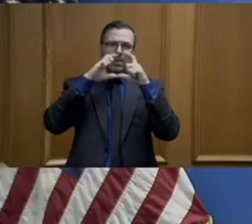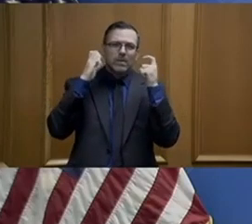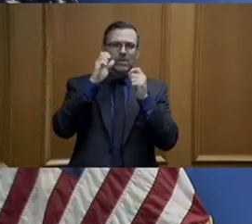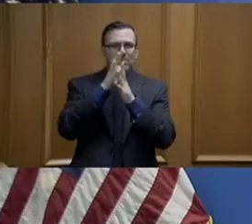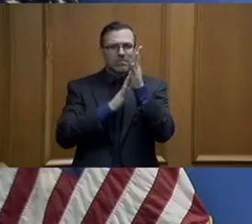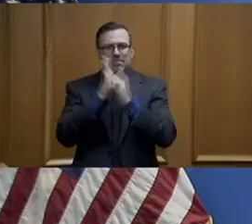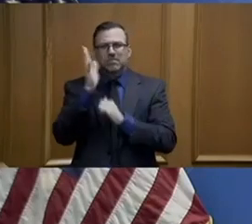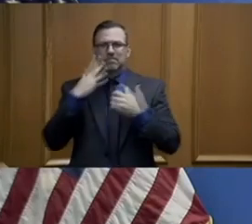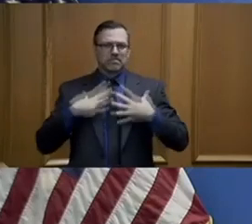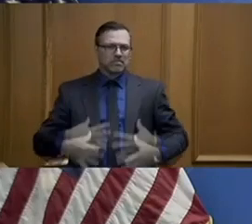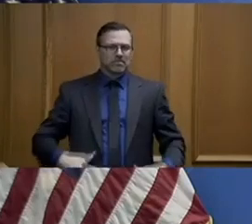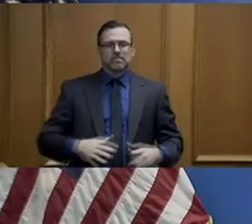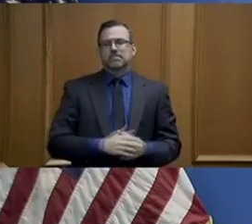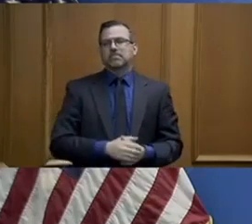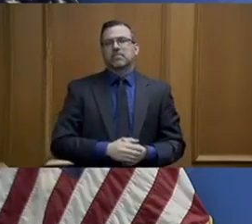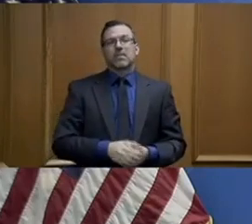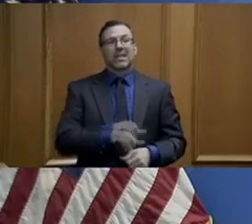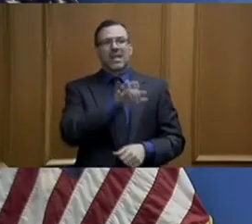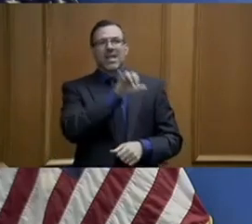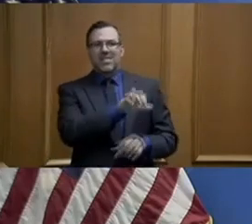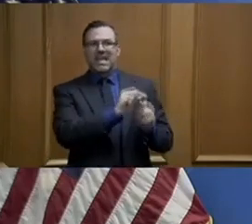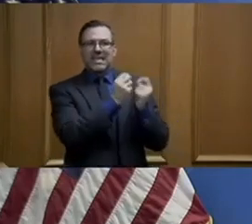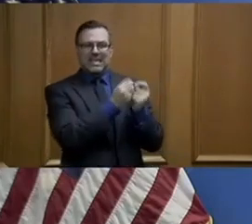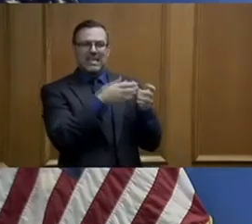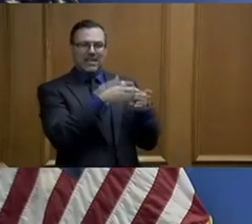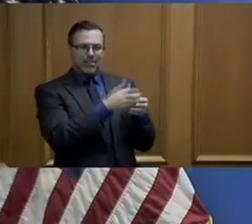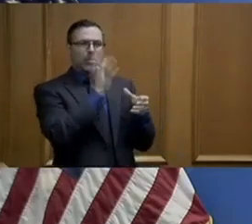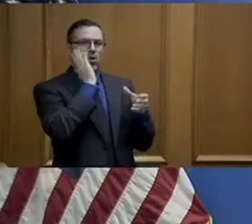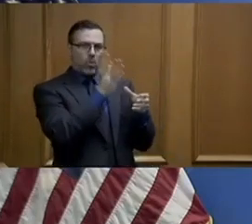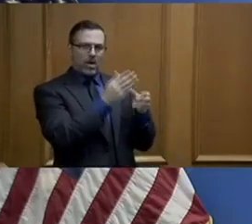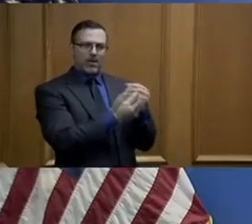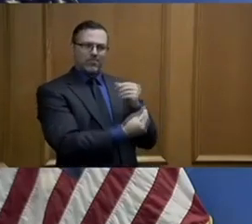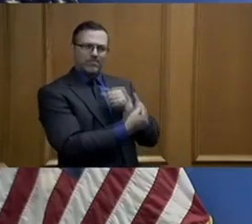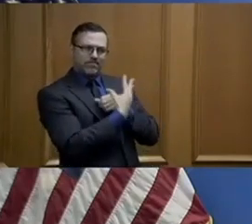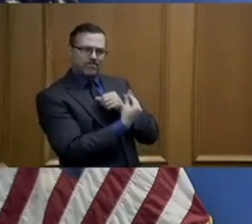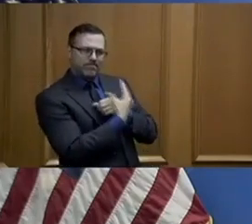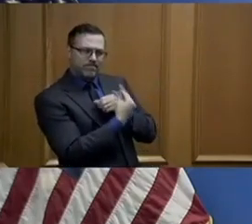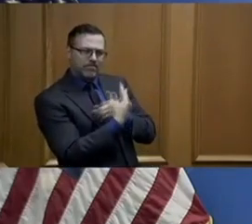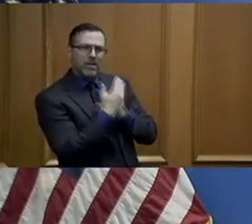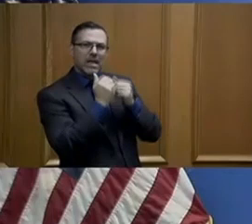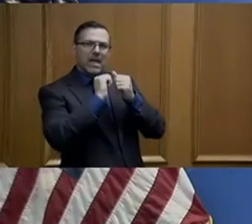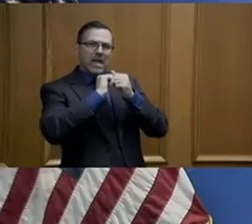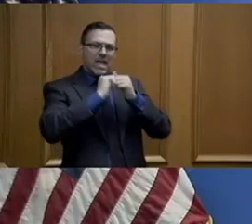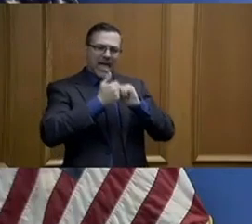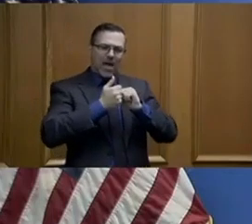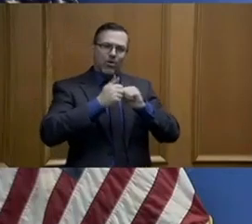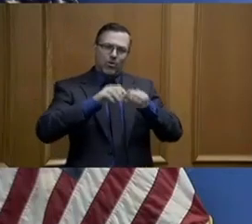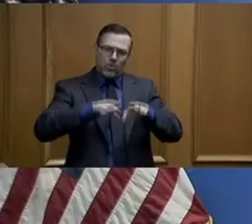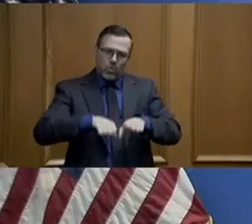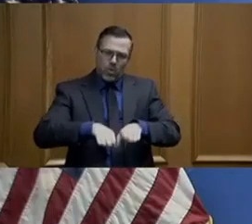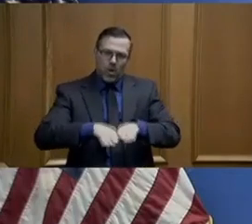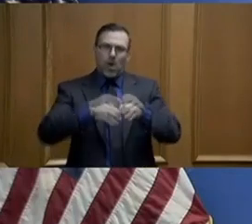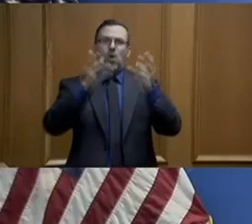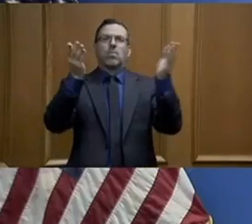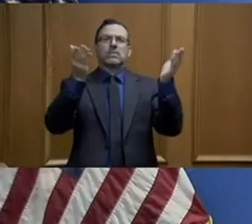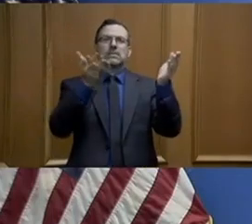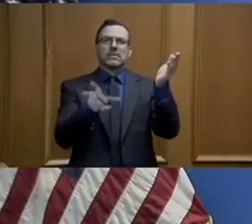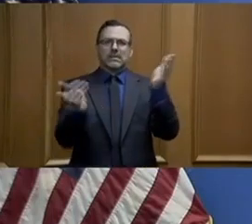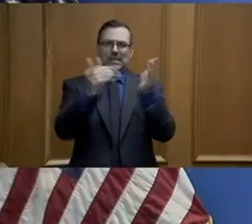making recommendations to me about exactly when and how to begin our phased-in reopening of our economy.